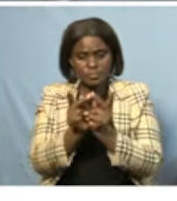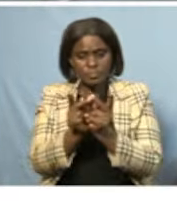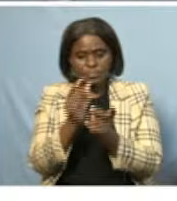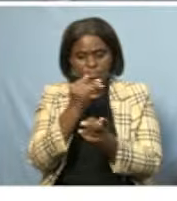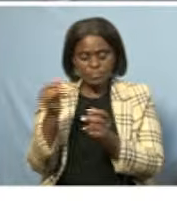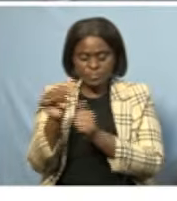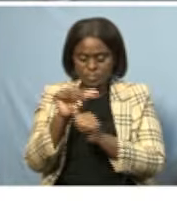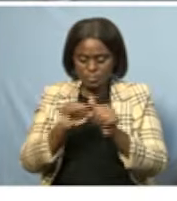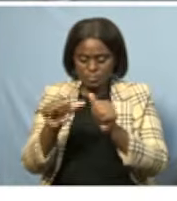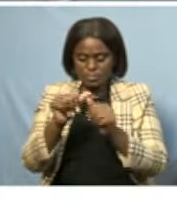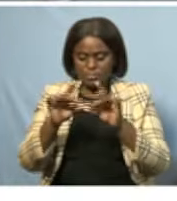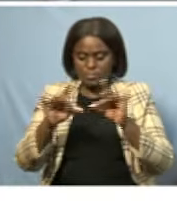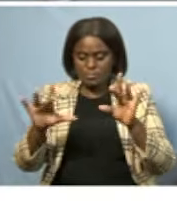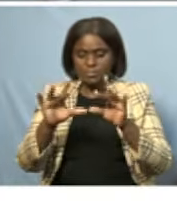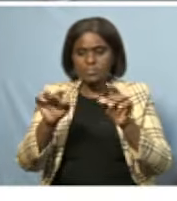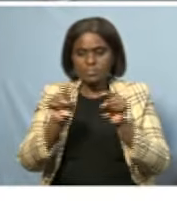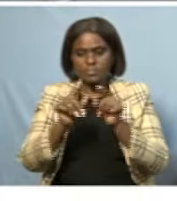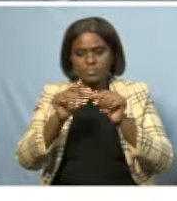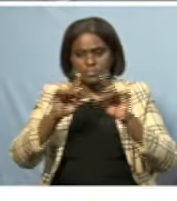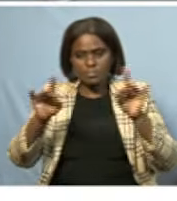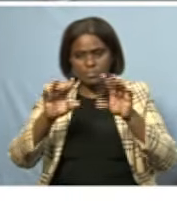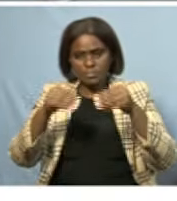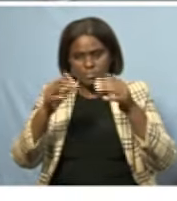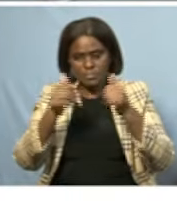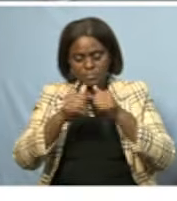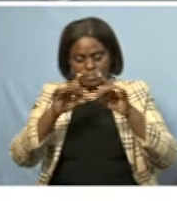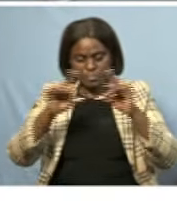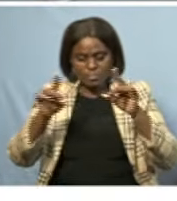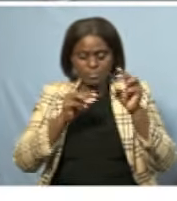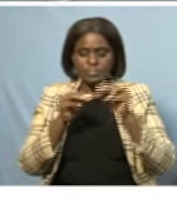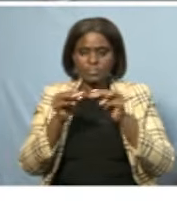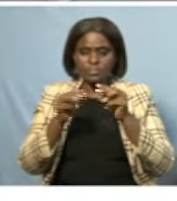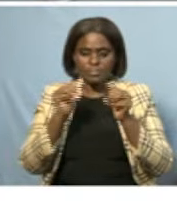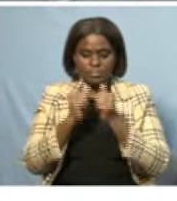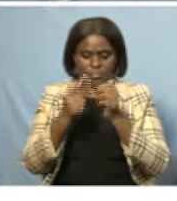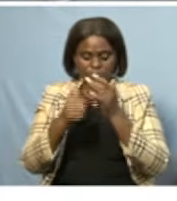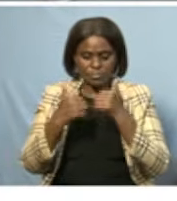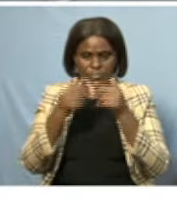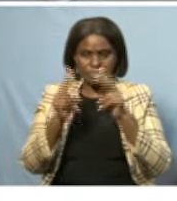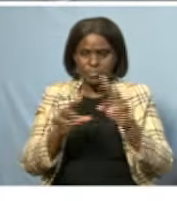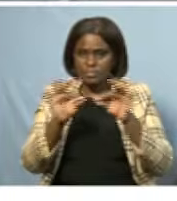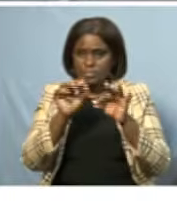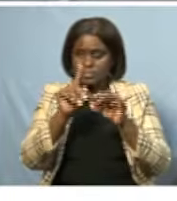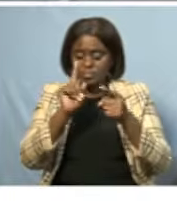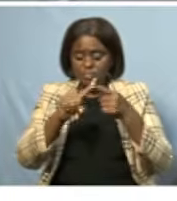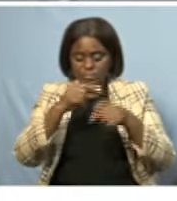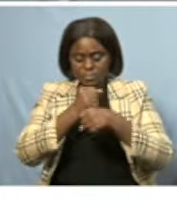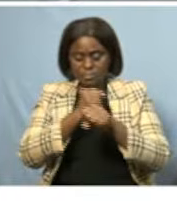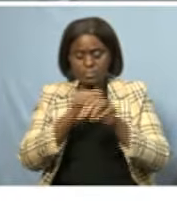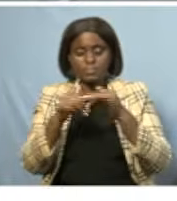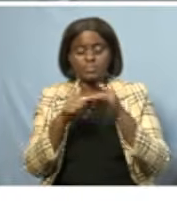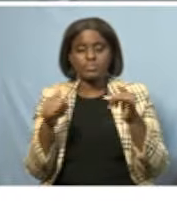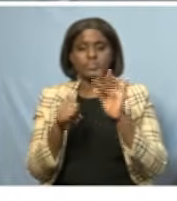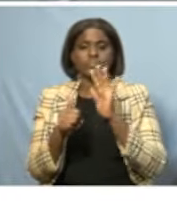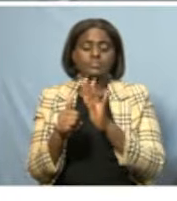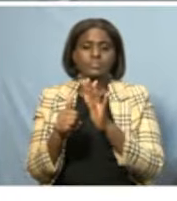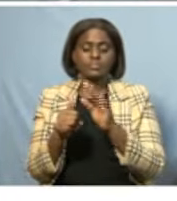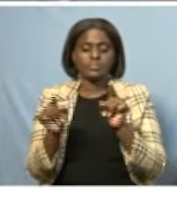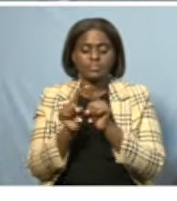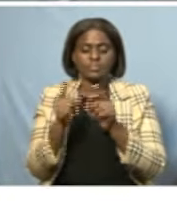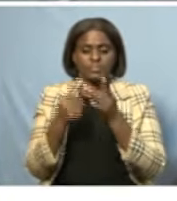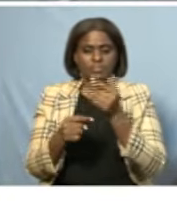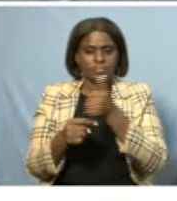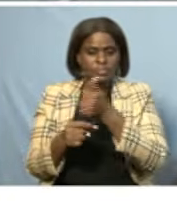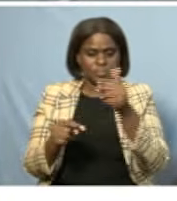Issues around land ownership, land allocation, and land management, which have the potential to create divisions and